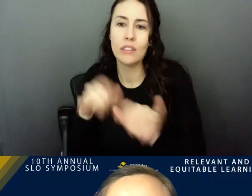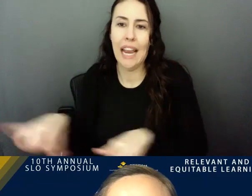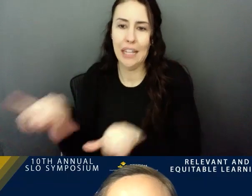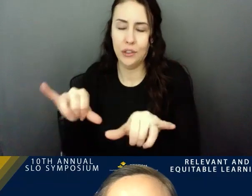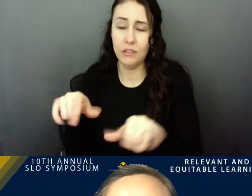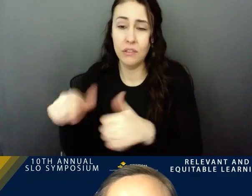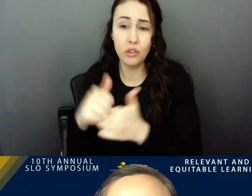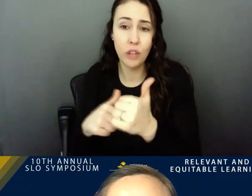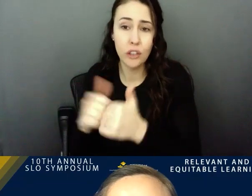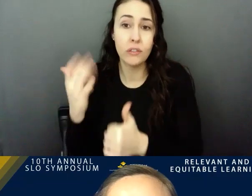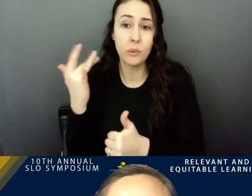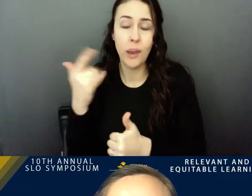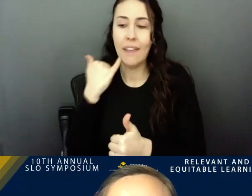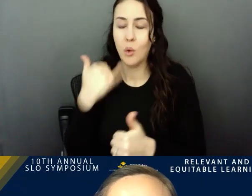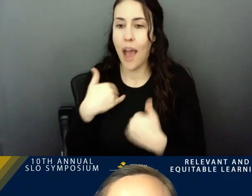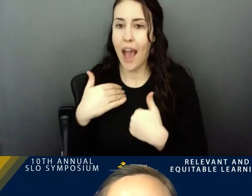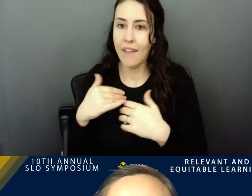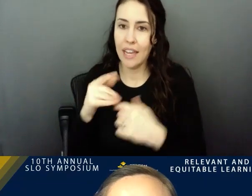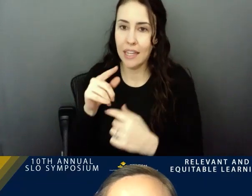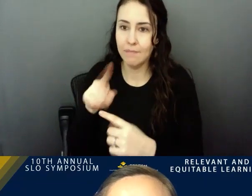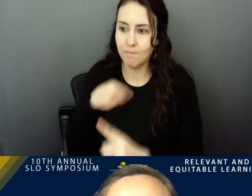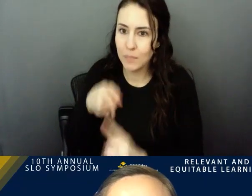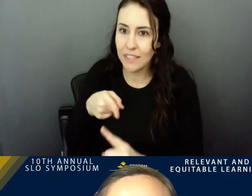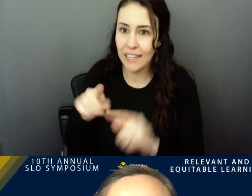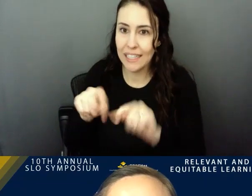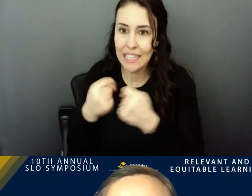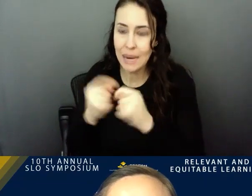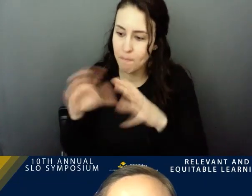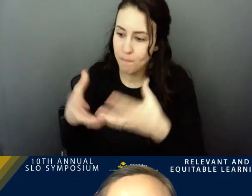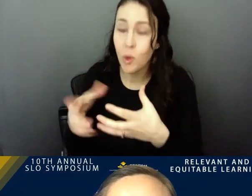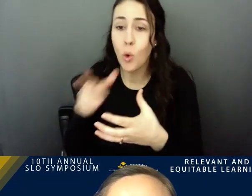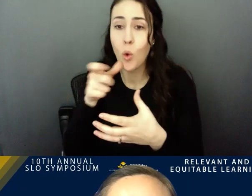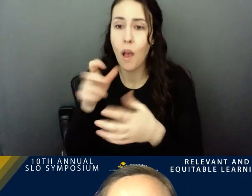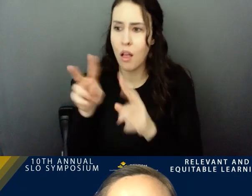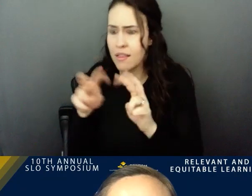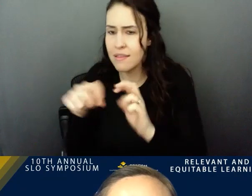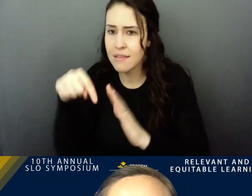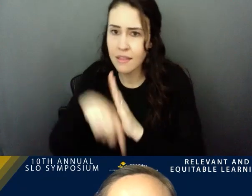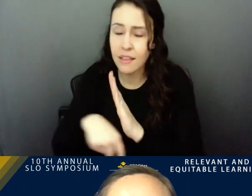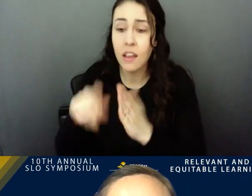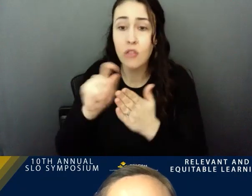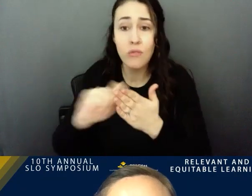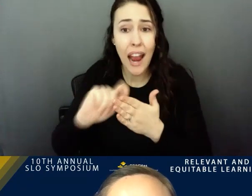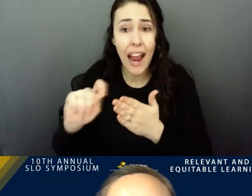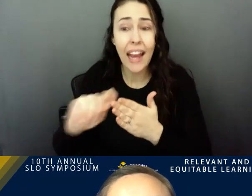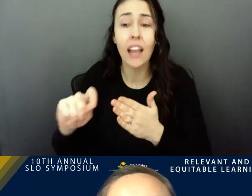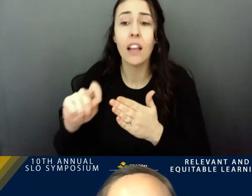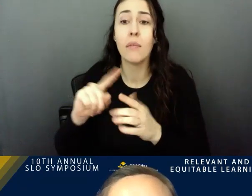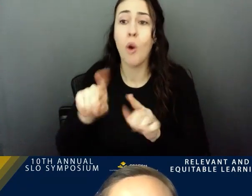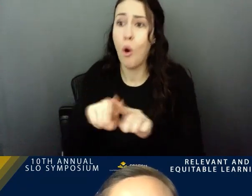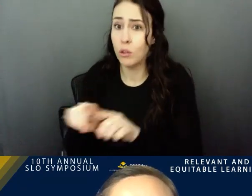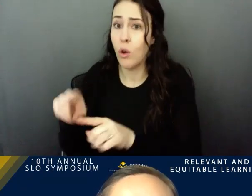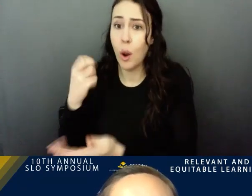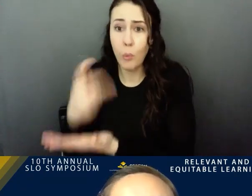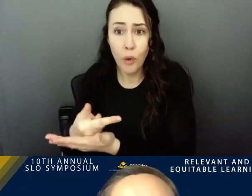core team of folks that's really going to be diving into not just the writing, but the approval process and the dialogue process on the